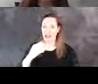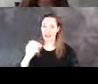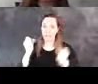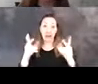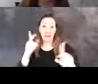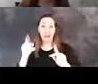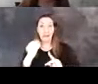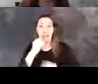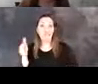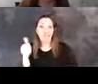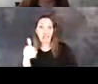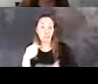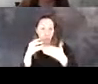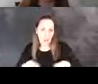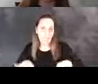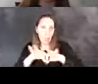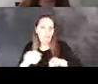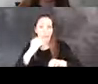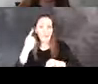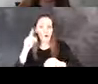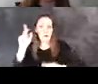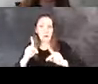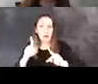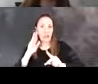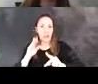but it will also devastate our fishing industries.